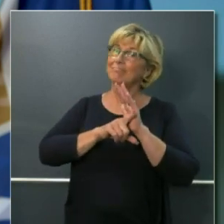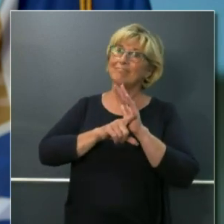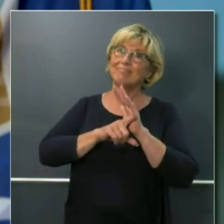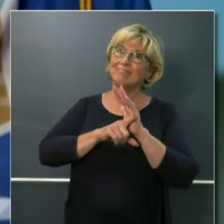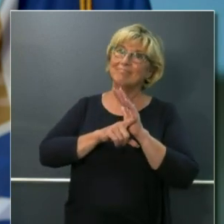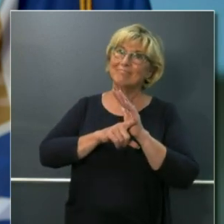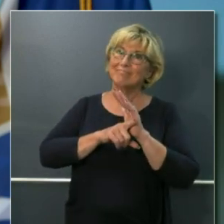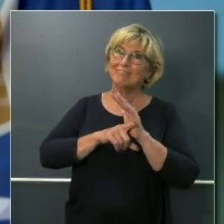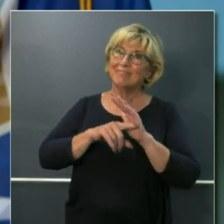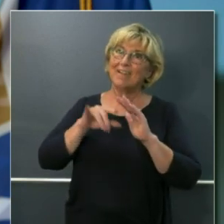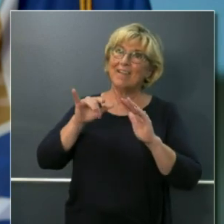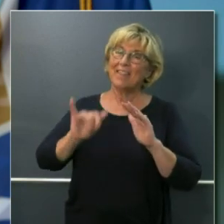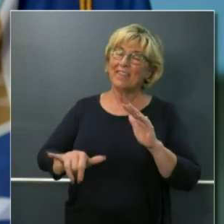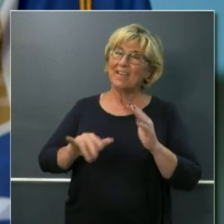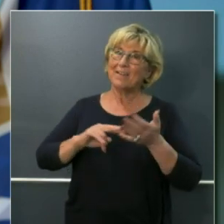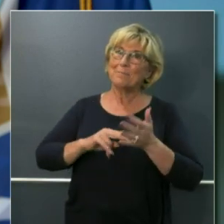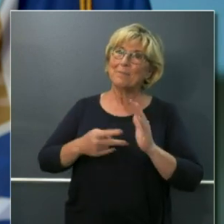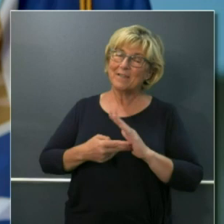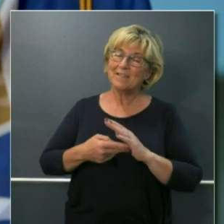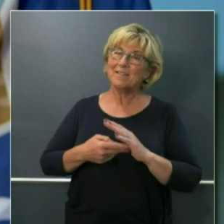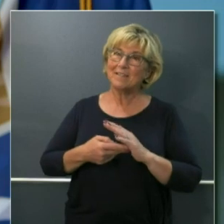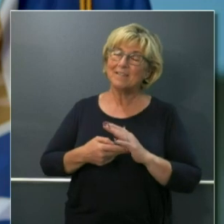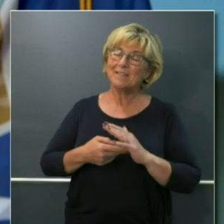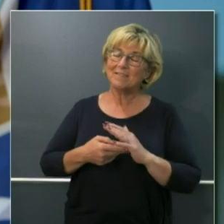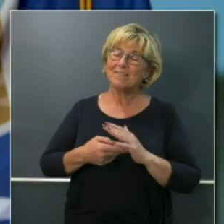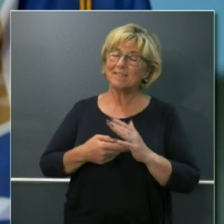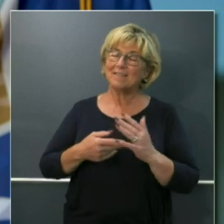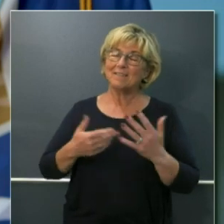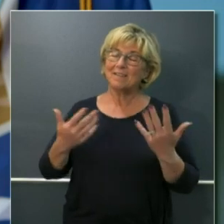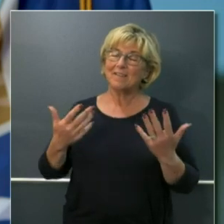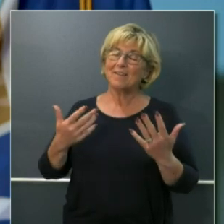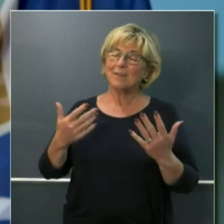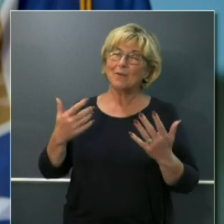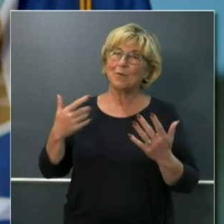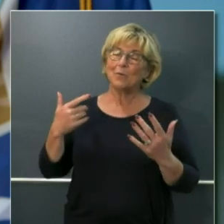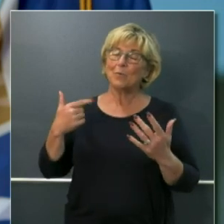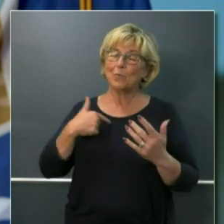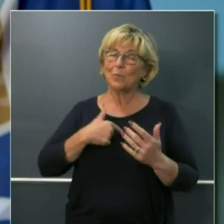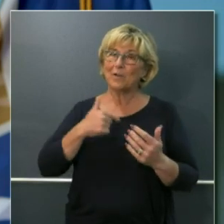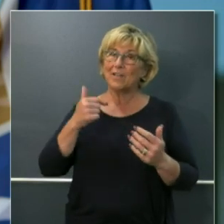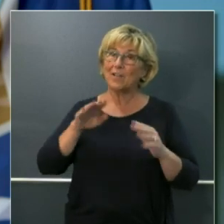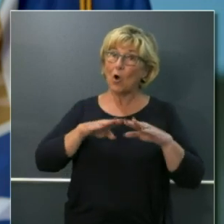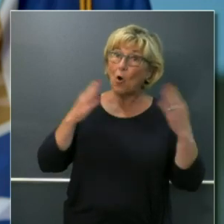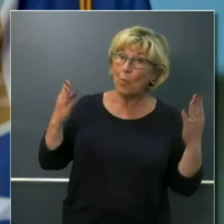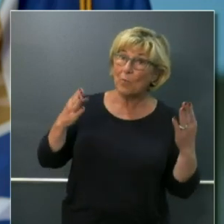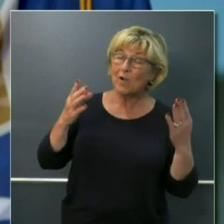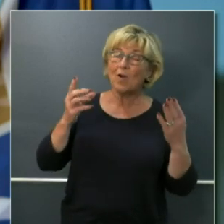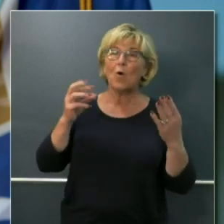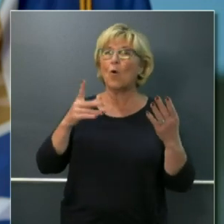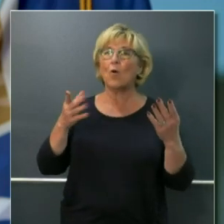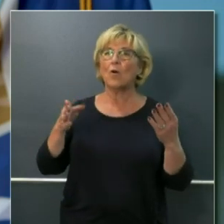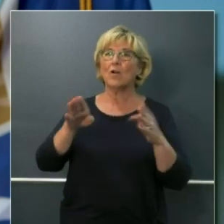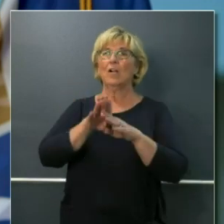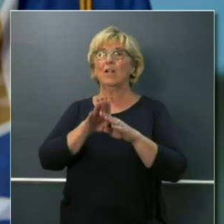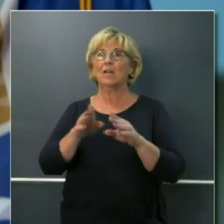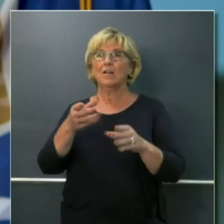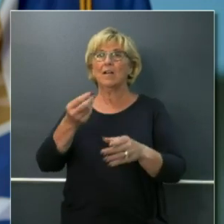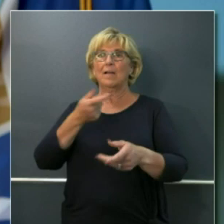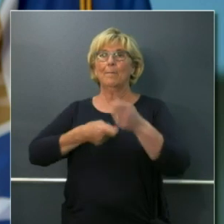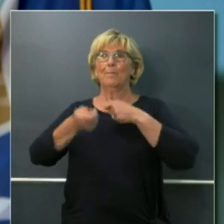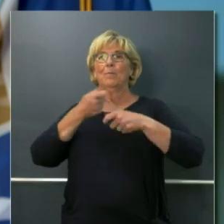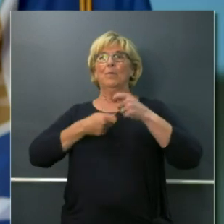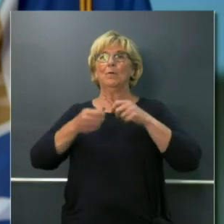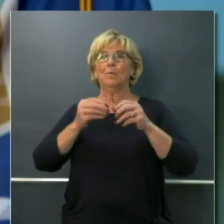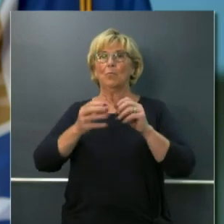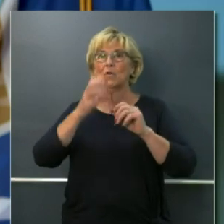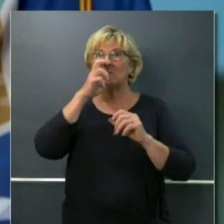indicator that's no longer green. Or even a caution light turns red, and as a consequence, we adjust in real time. So just